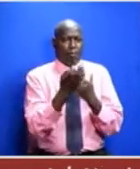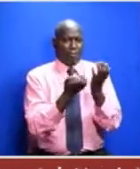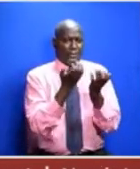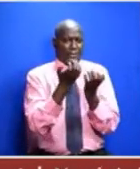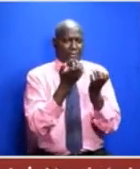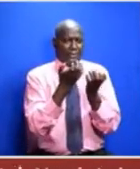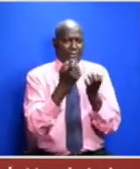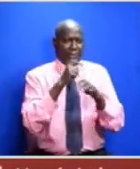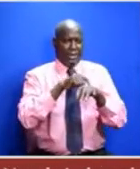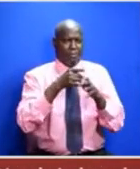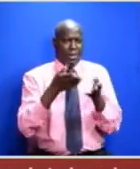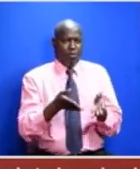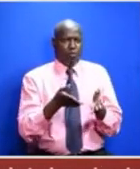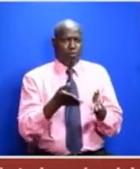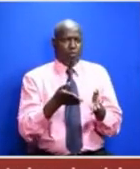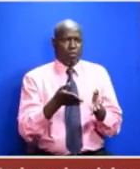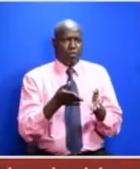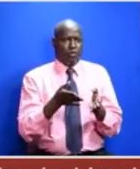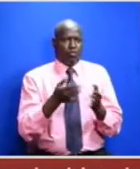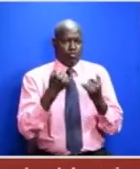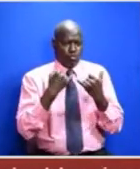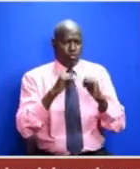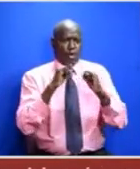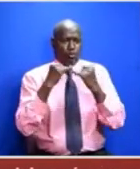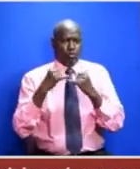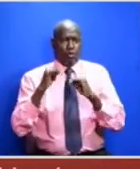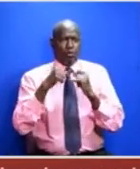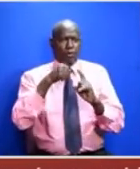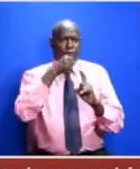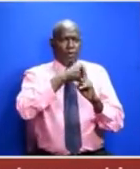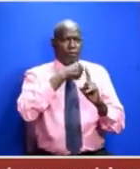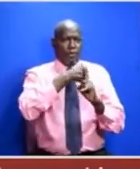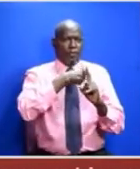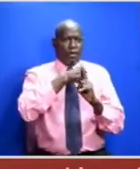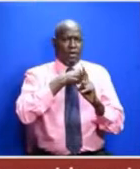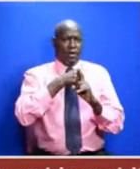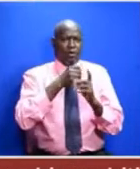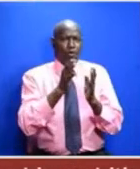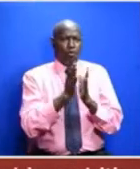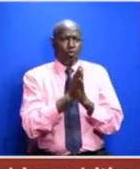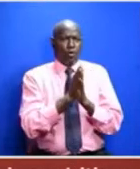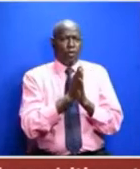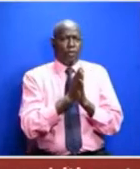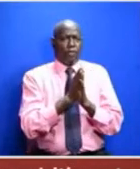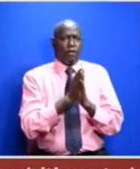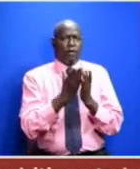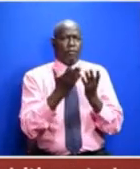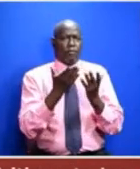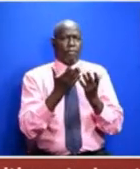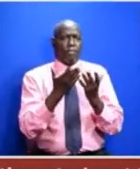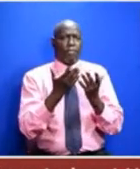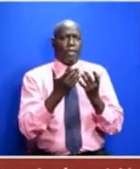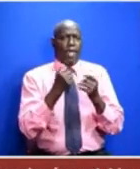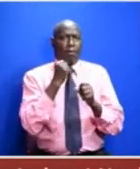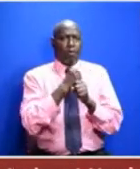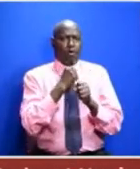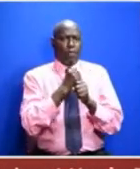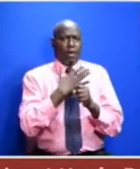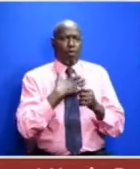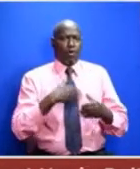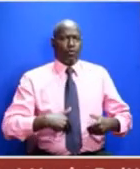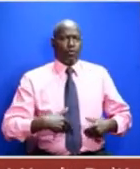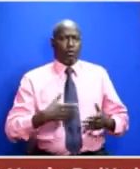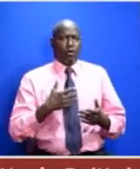this time is to try and fight with the employment of our youth. Yangu ni kusema ya